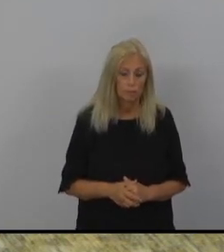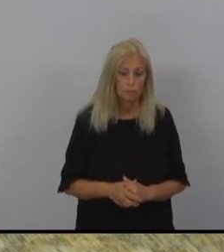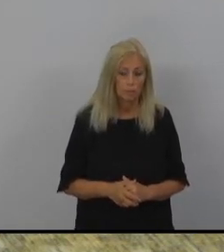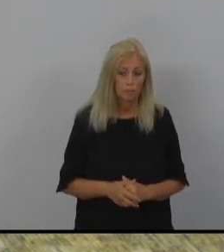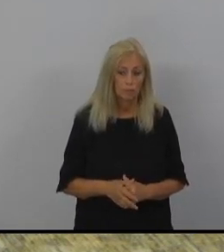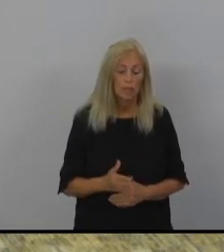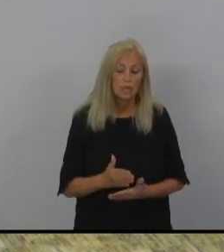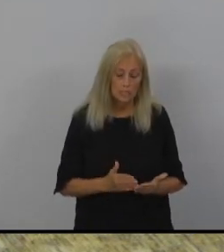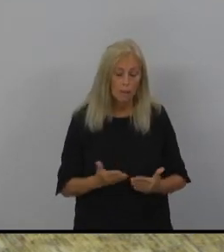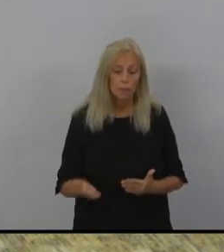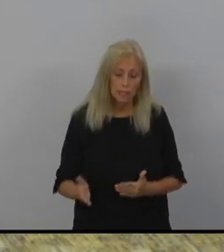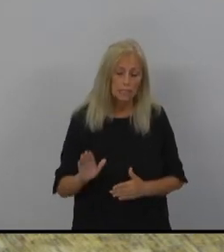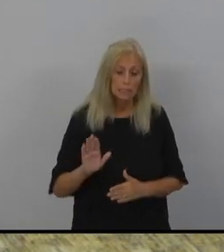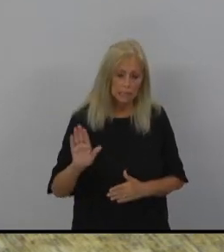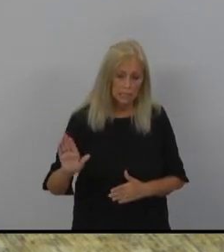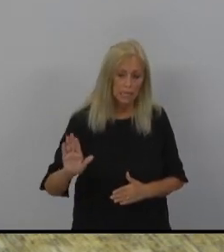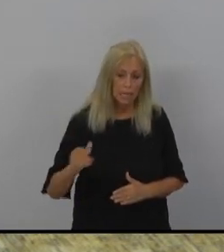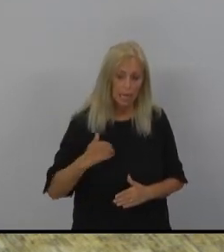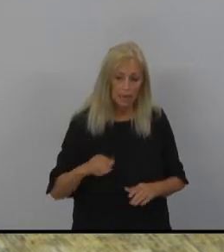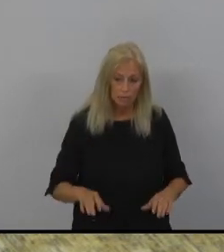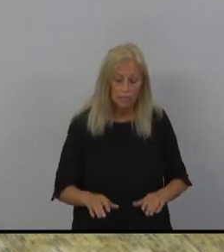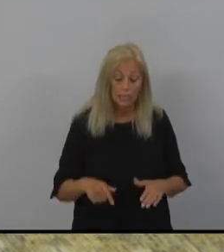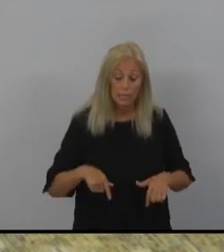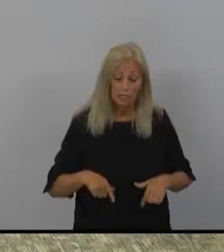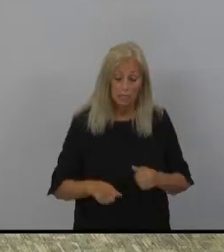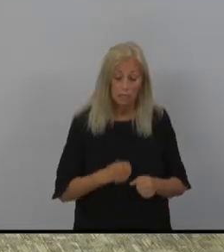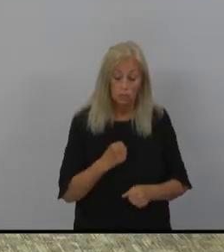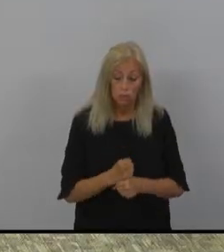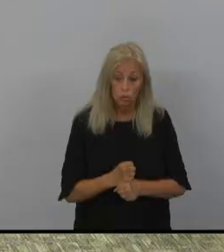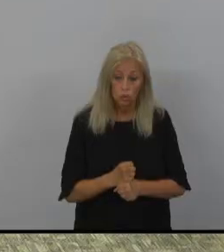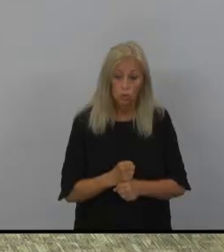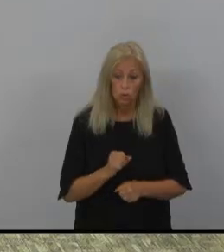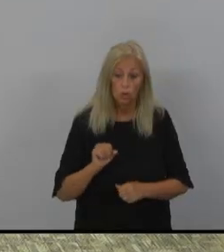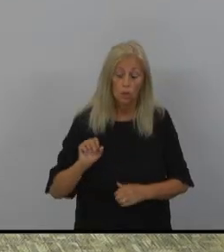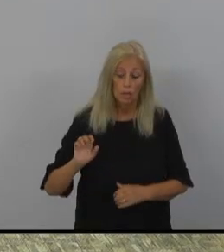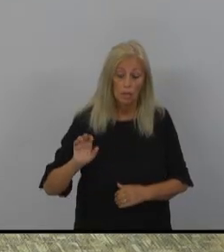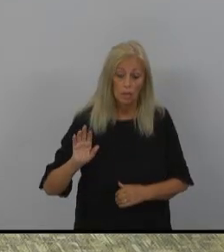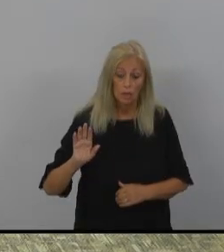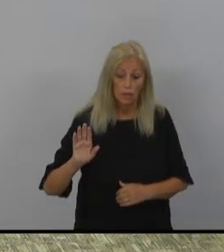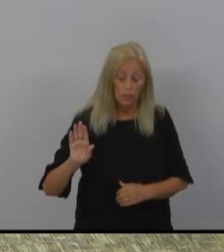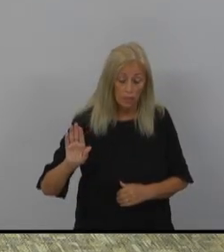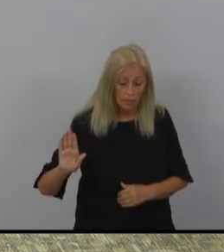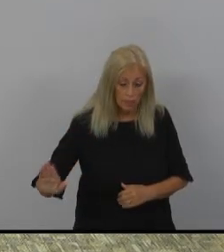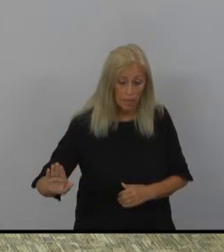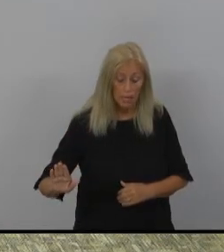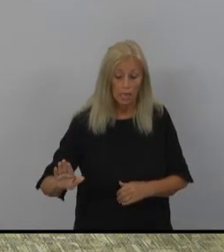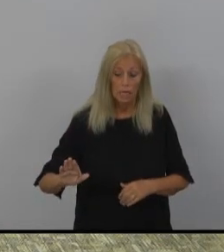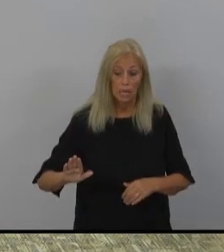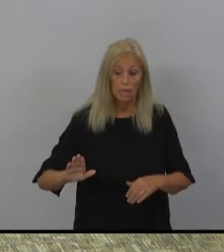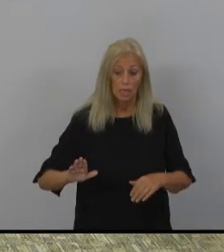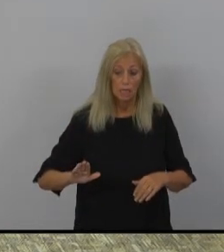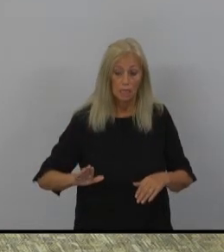I mean, there's some things that they have done. This year, for instance, they took